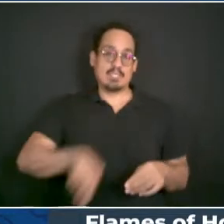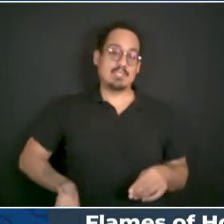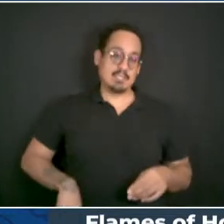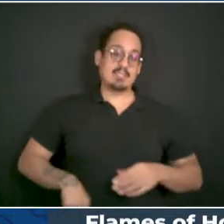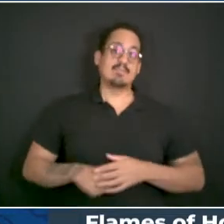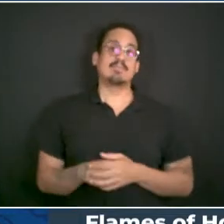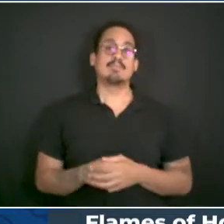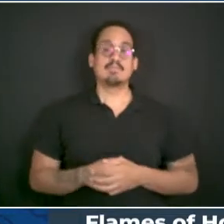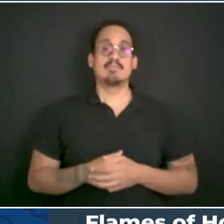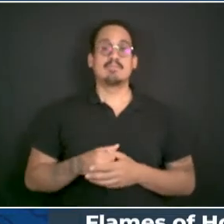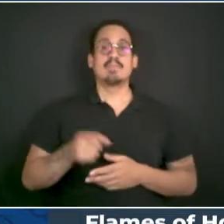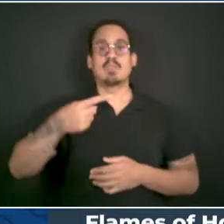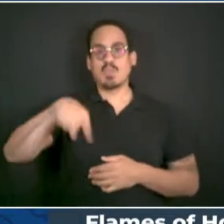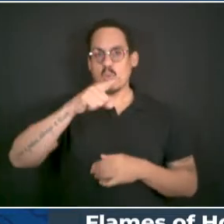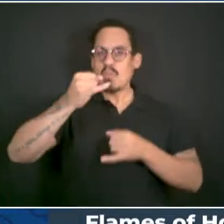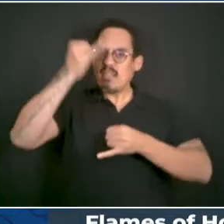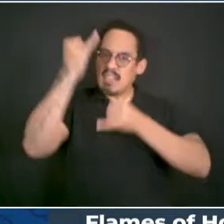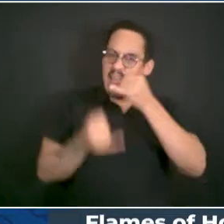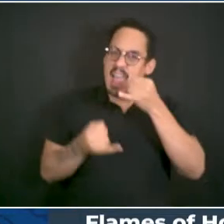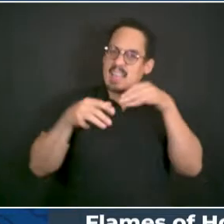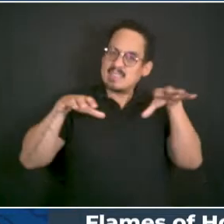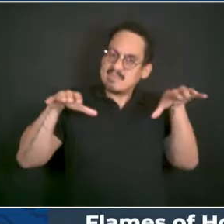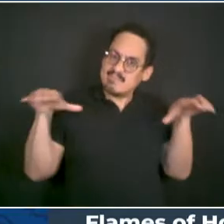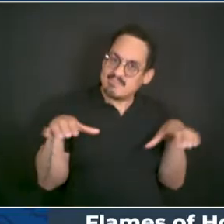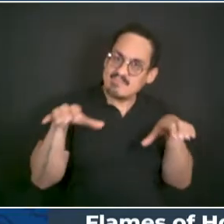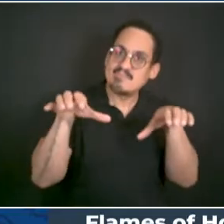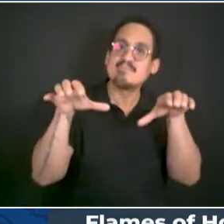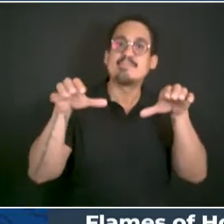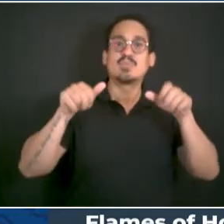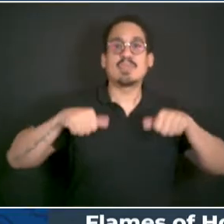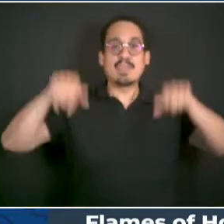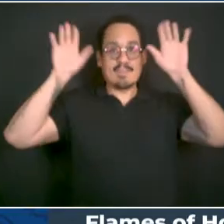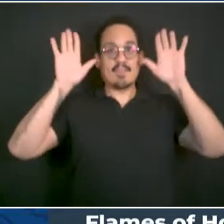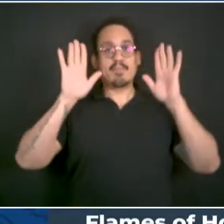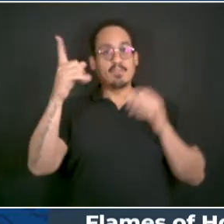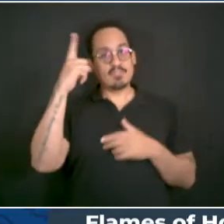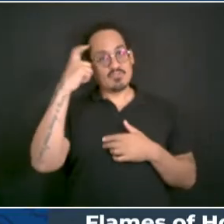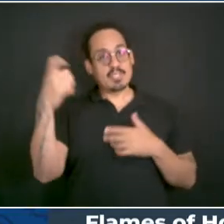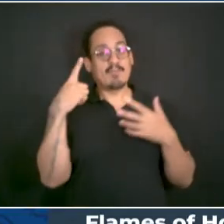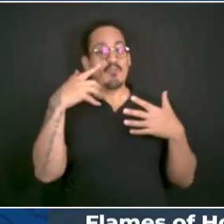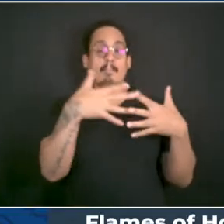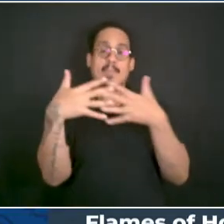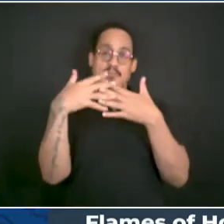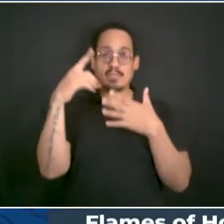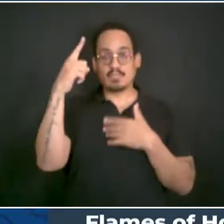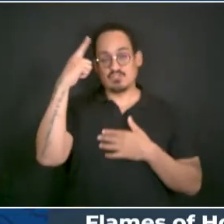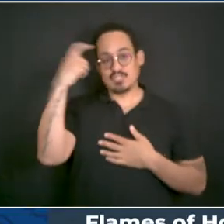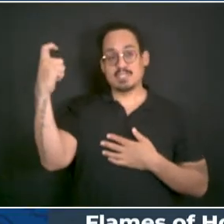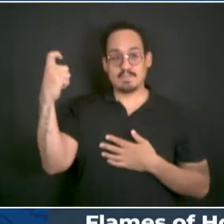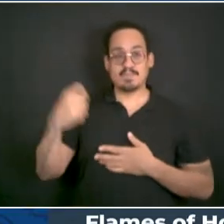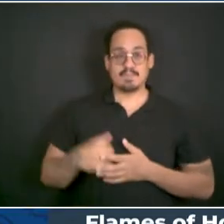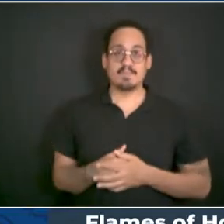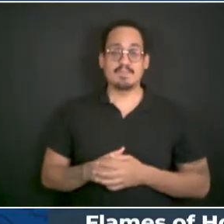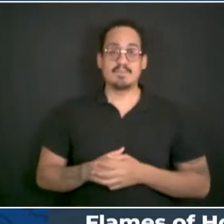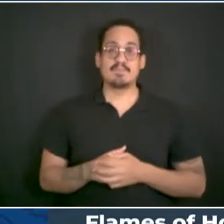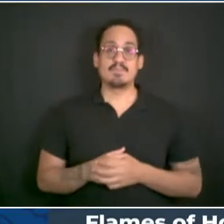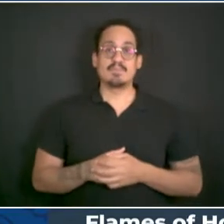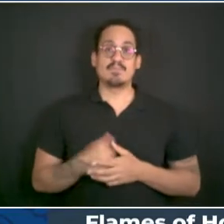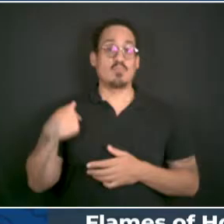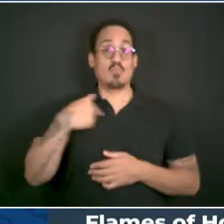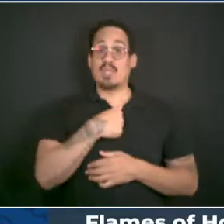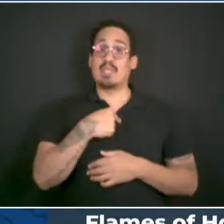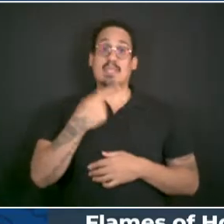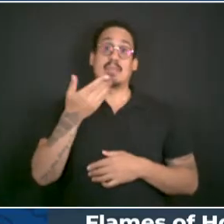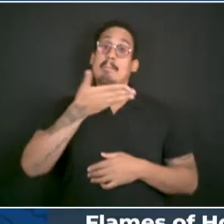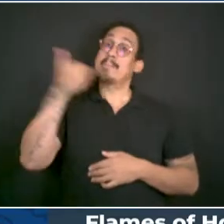devotion defending the American dream, and we could not call ourselves the greatest city on the globe if